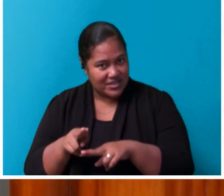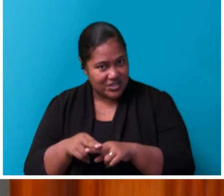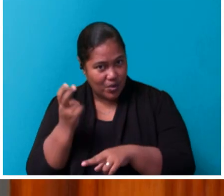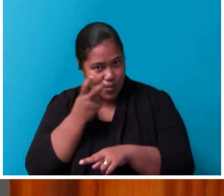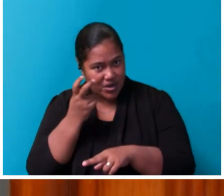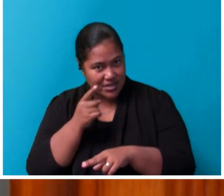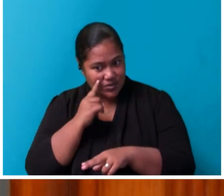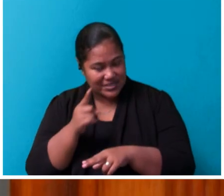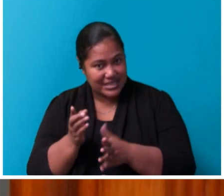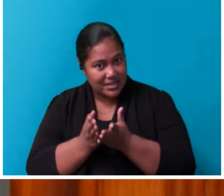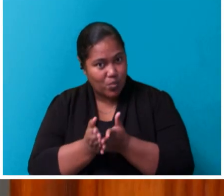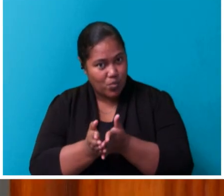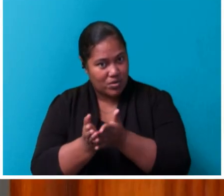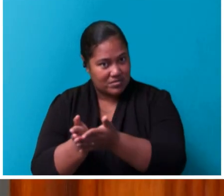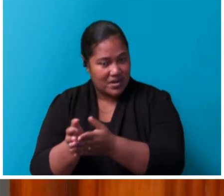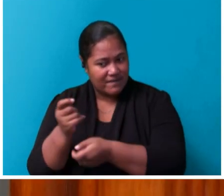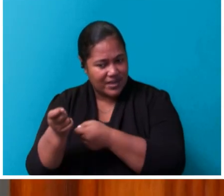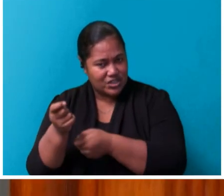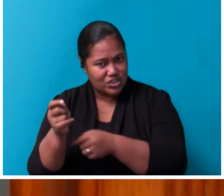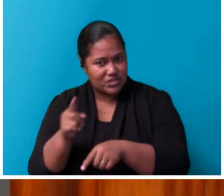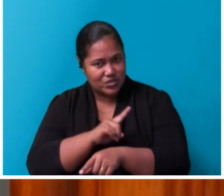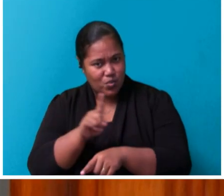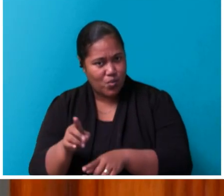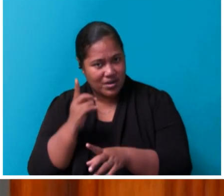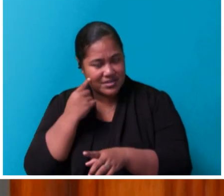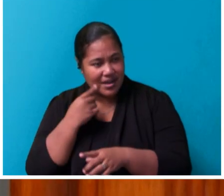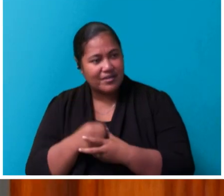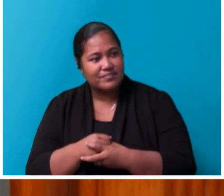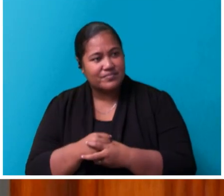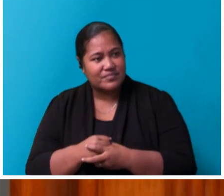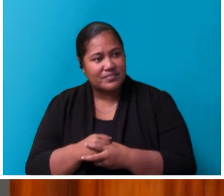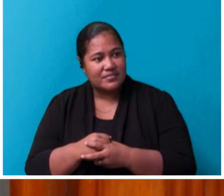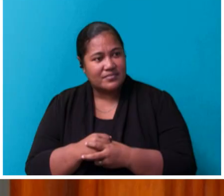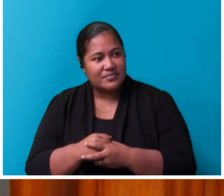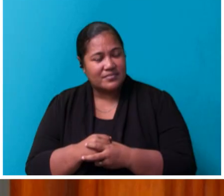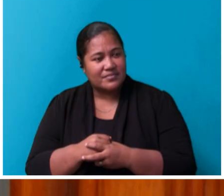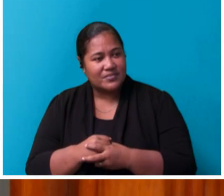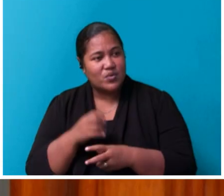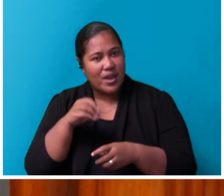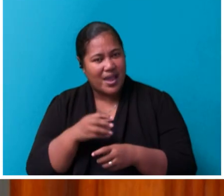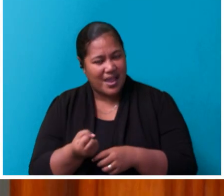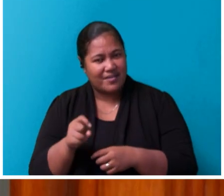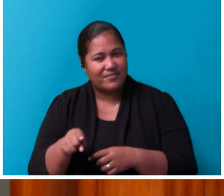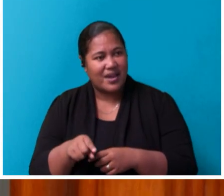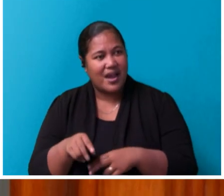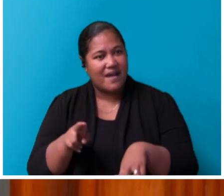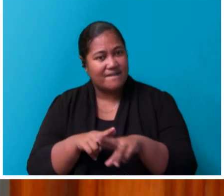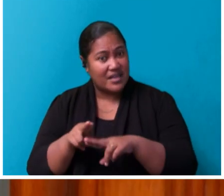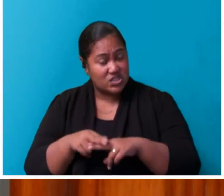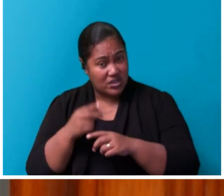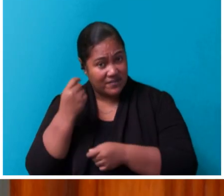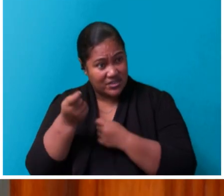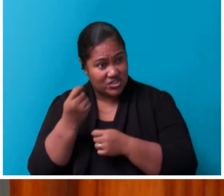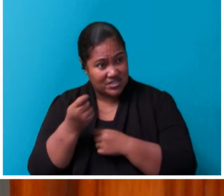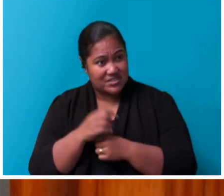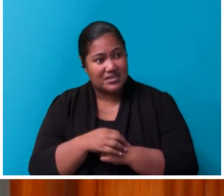of fishing vessels within our waters through the installation of Fiji Fisheries' first ever